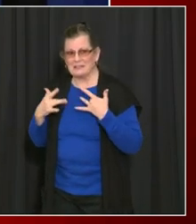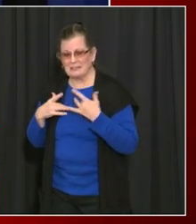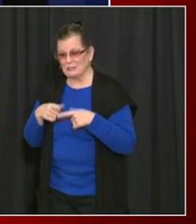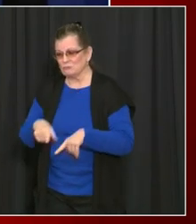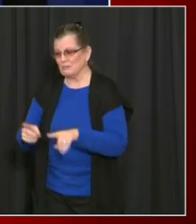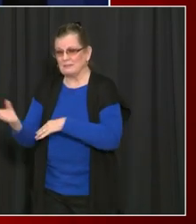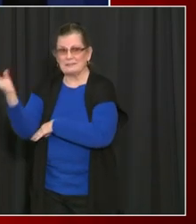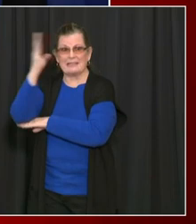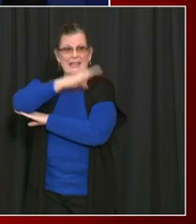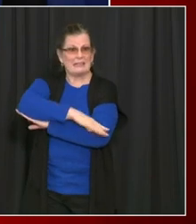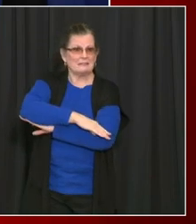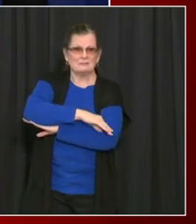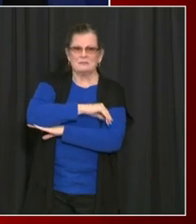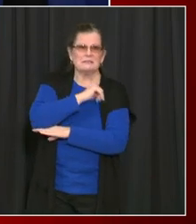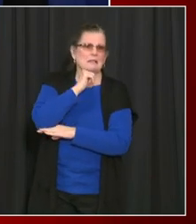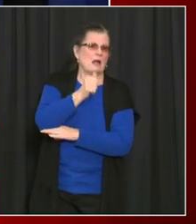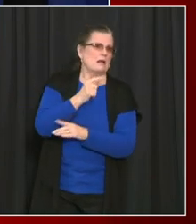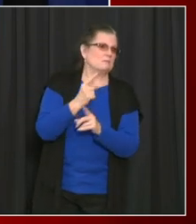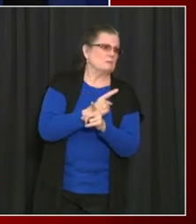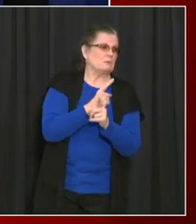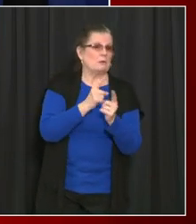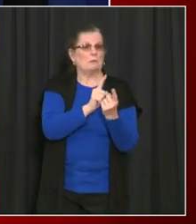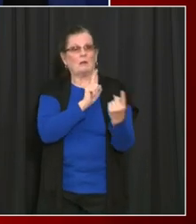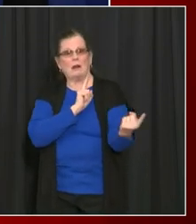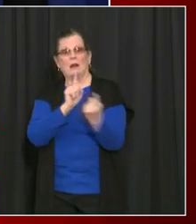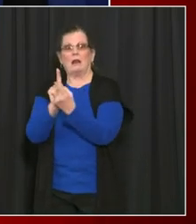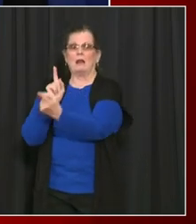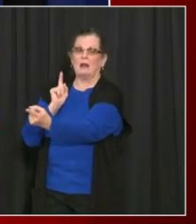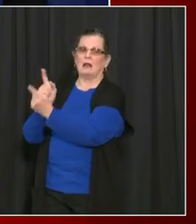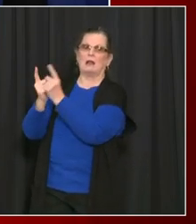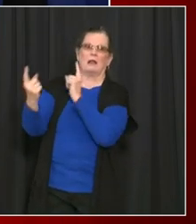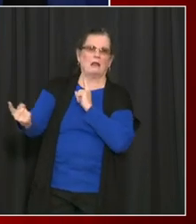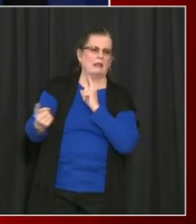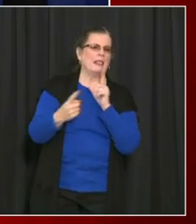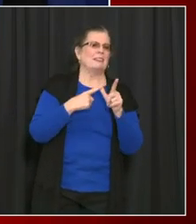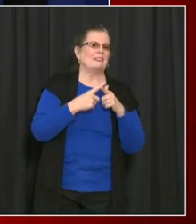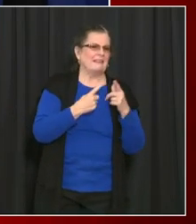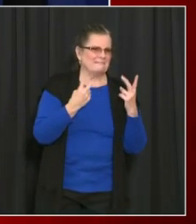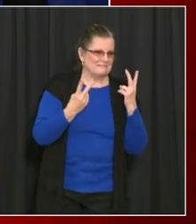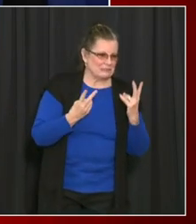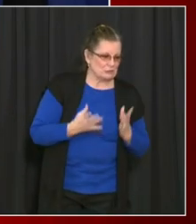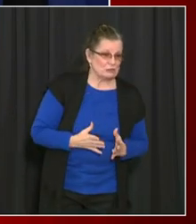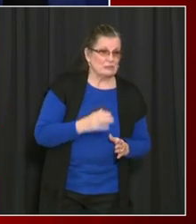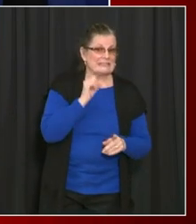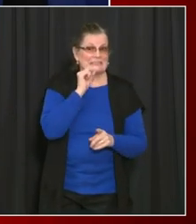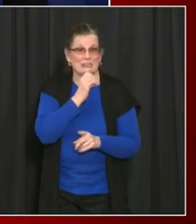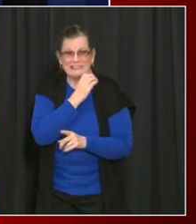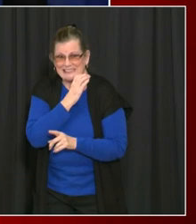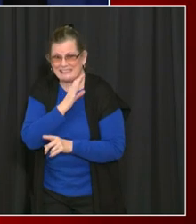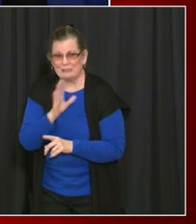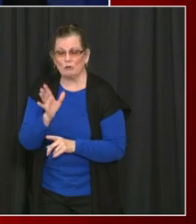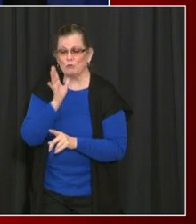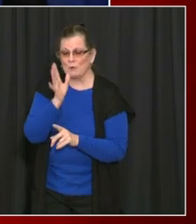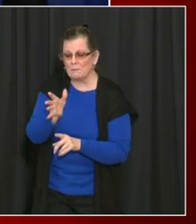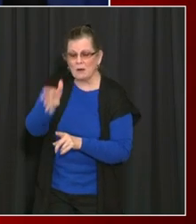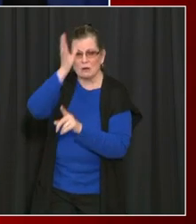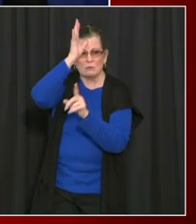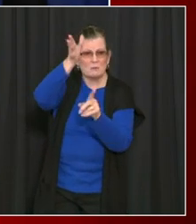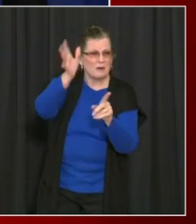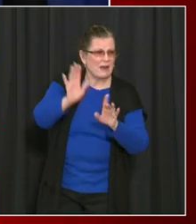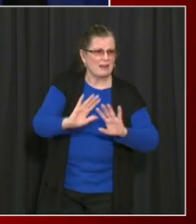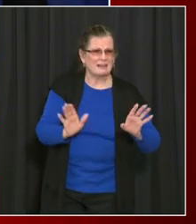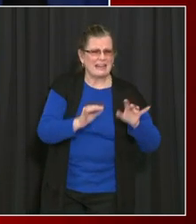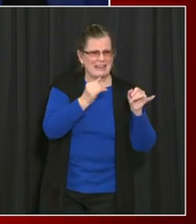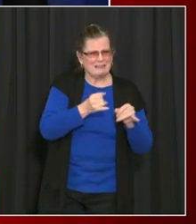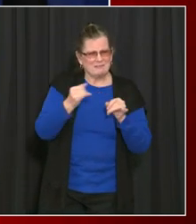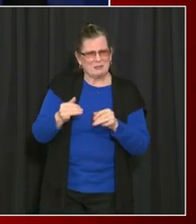not properly social distancing, and then visiting seniors, grandparents, individuals with chronic health